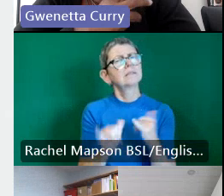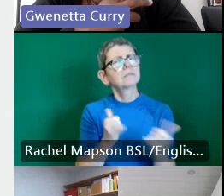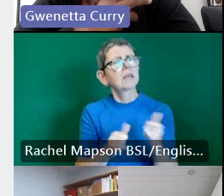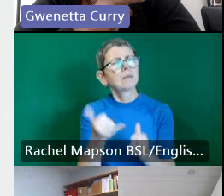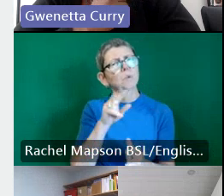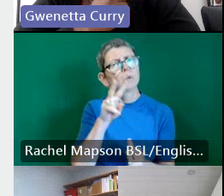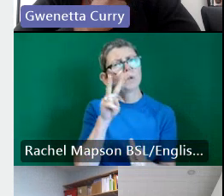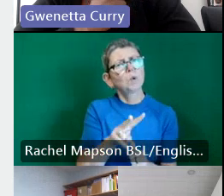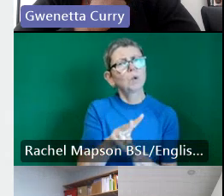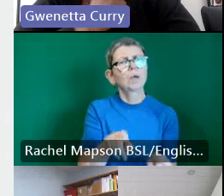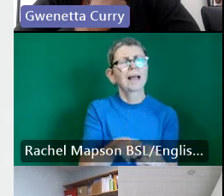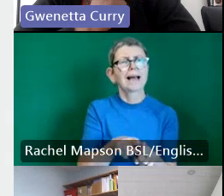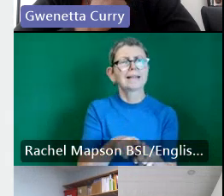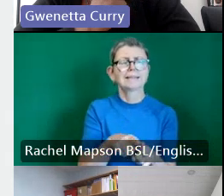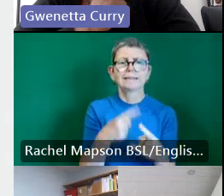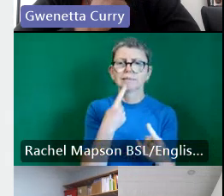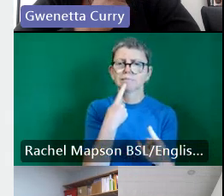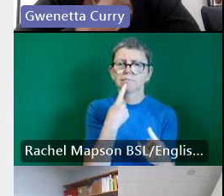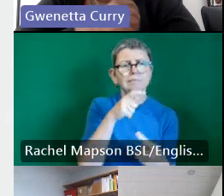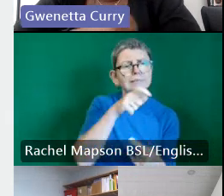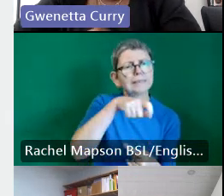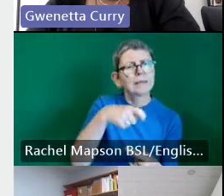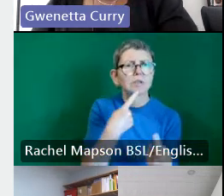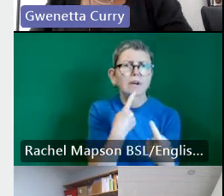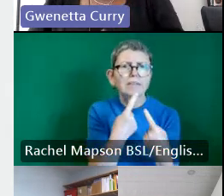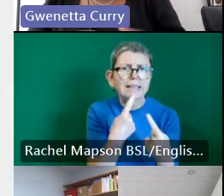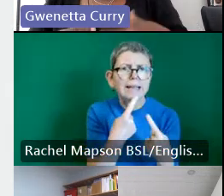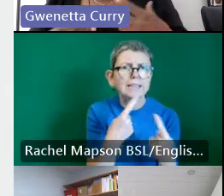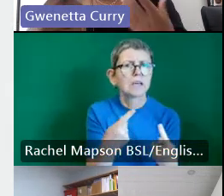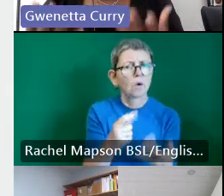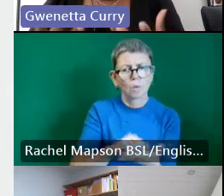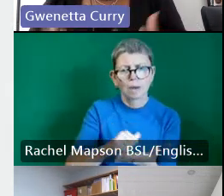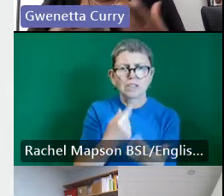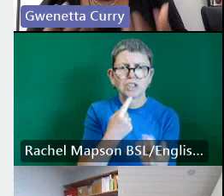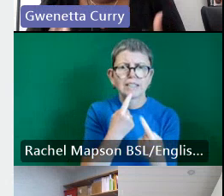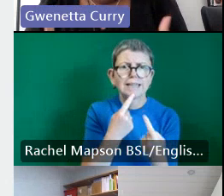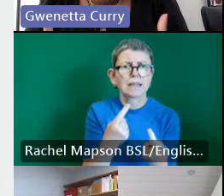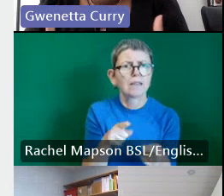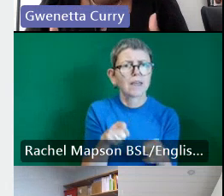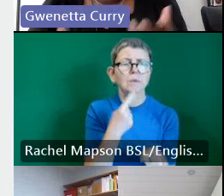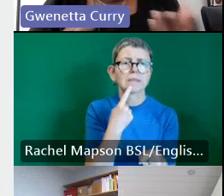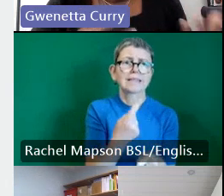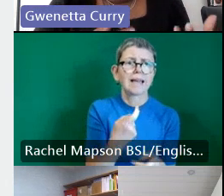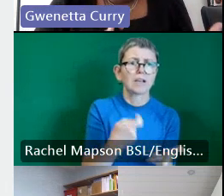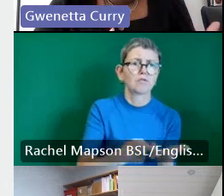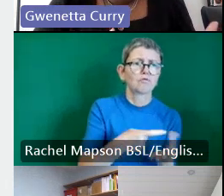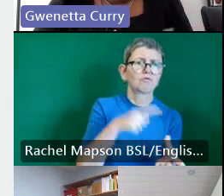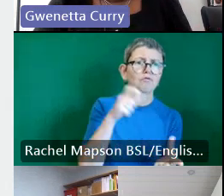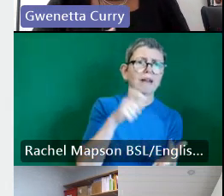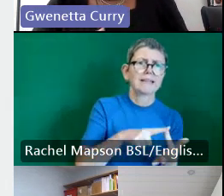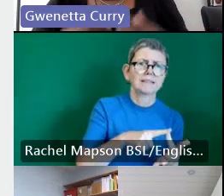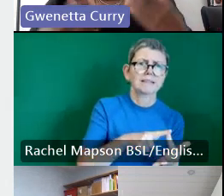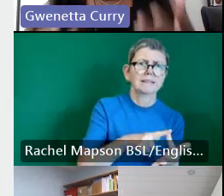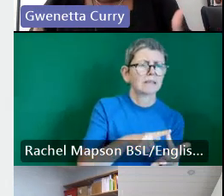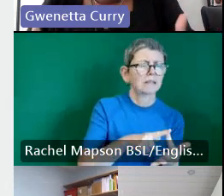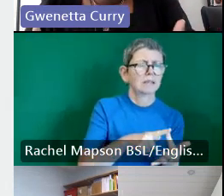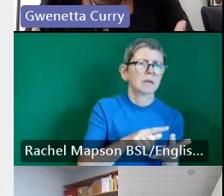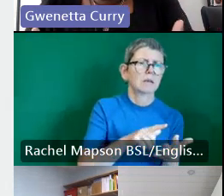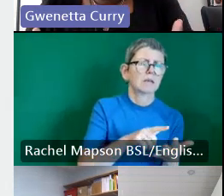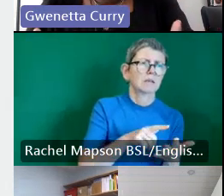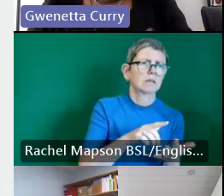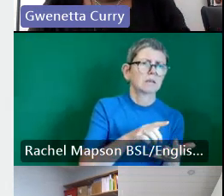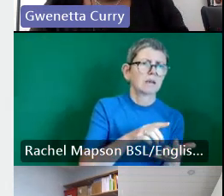in demographic data, even in some of the published data, they'll say, okay, race has caused said outcome. But